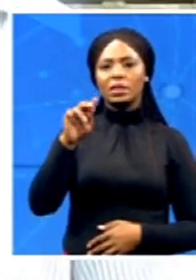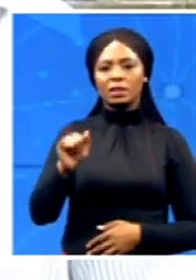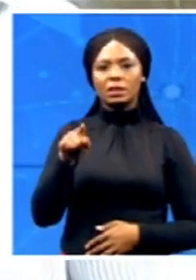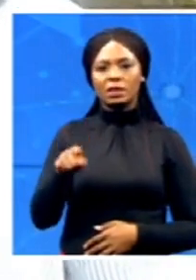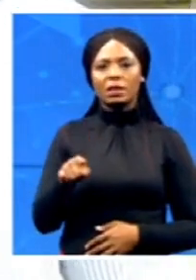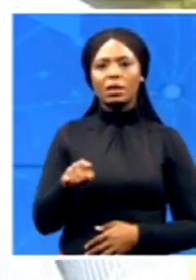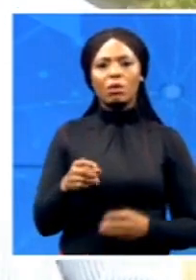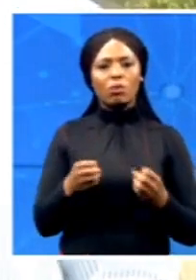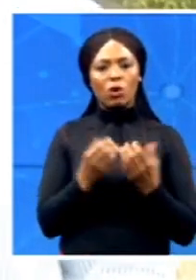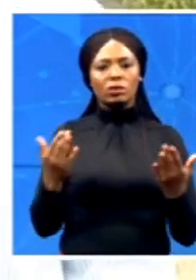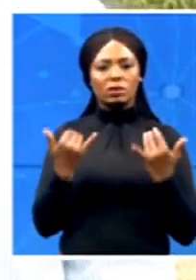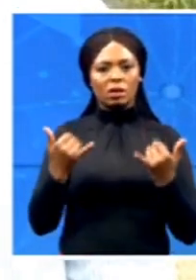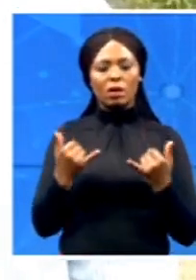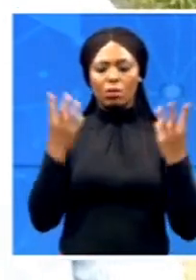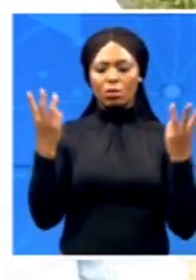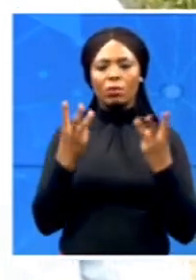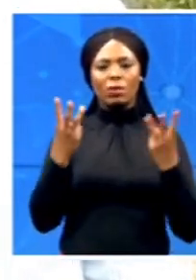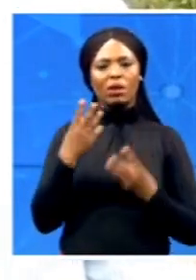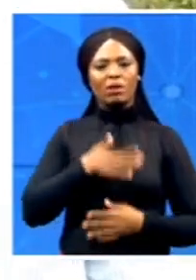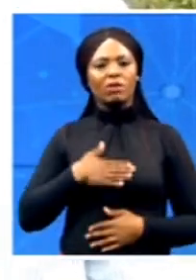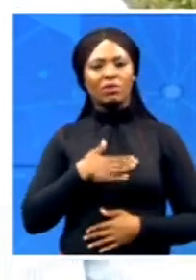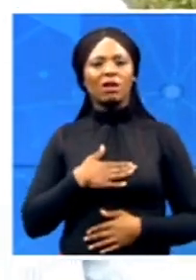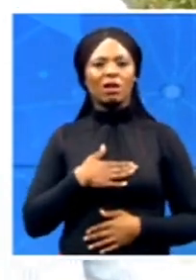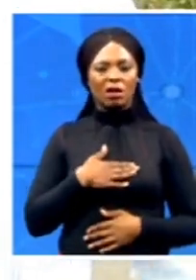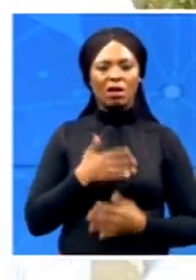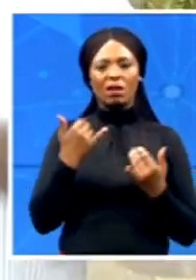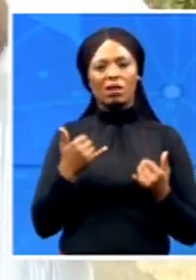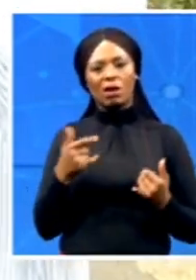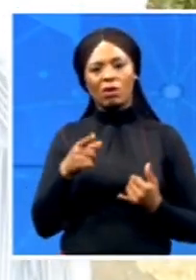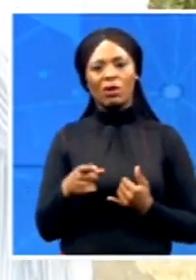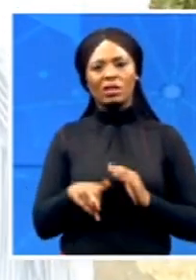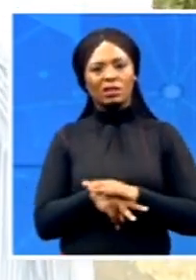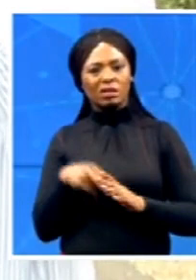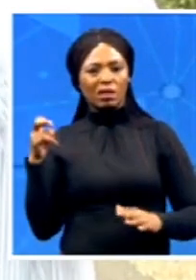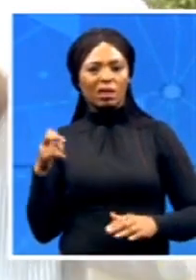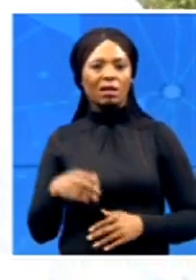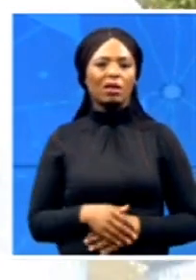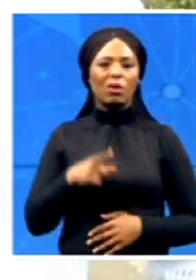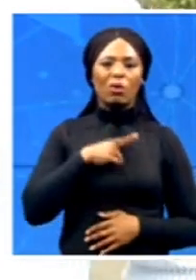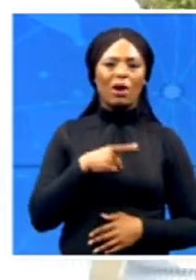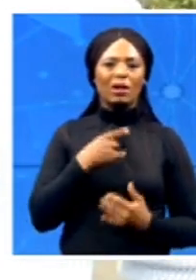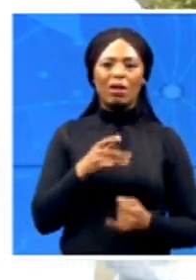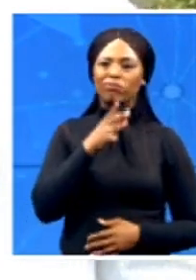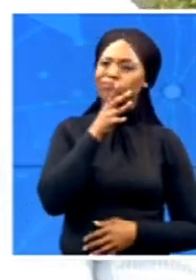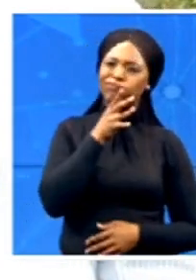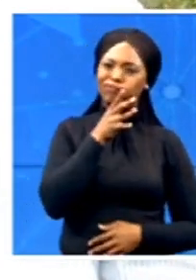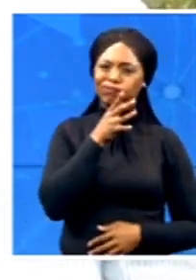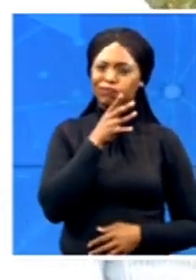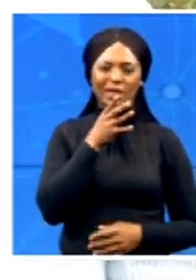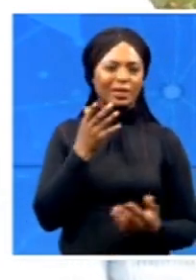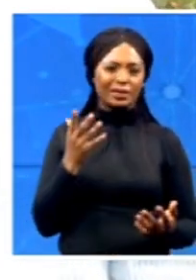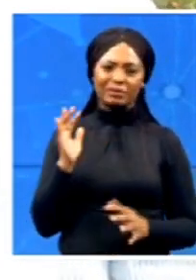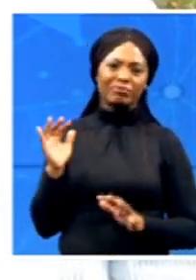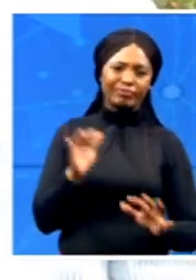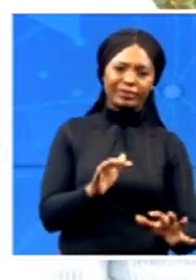that as an opportunity, to steal, from whoever is coming here. People come to Mthatha, from deep rural